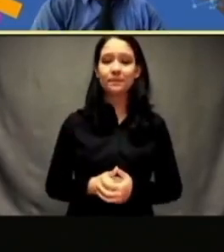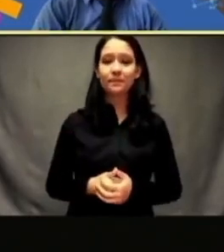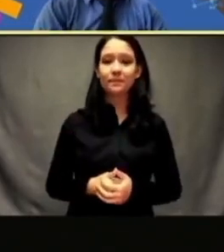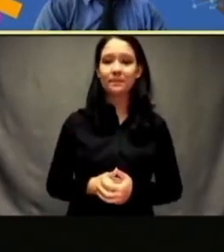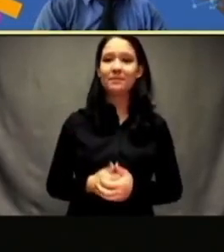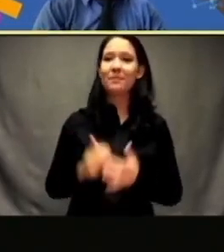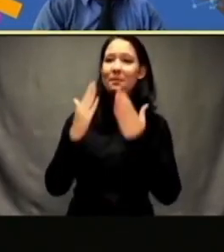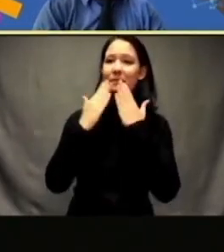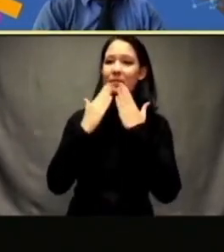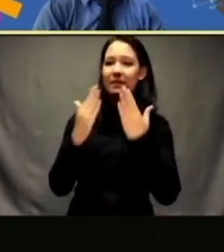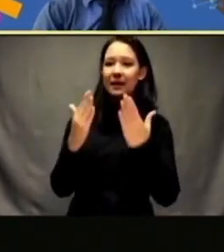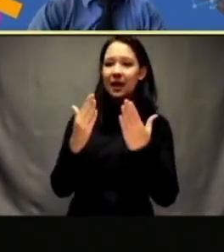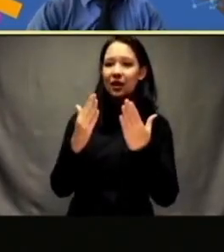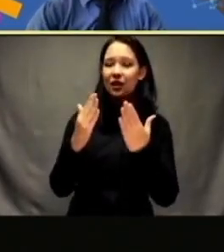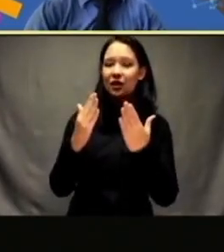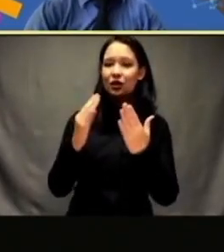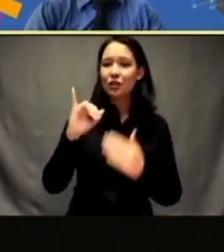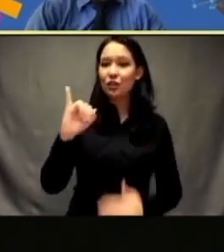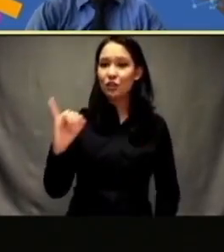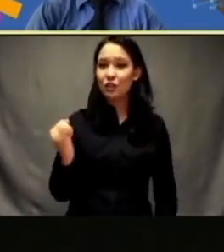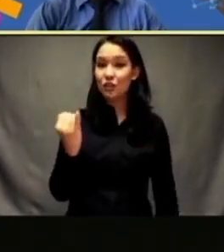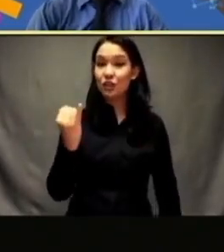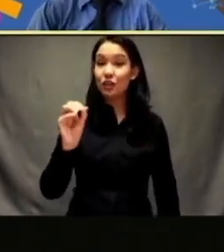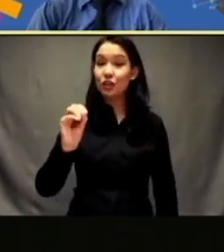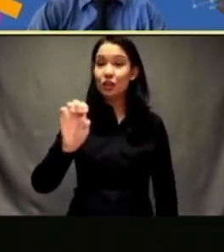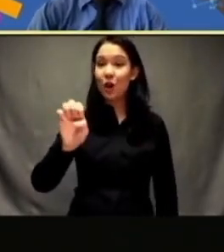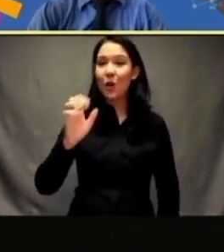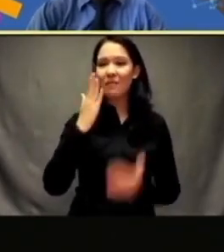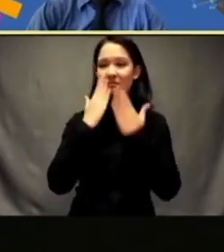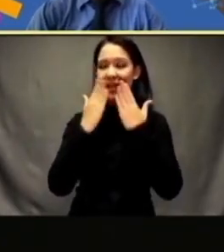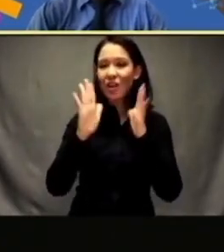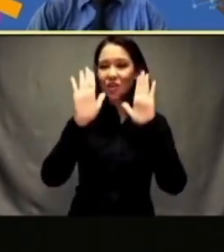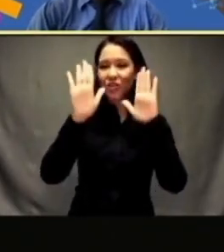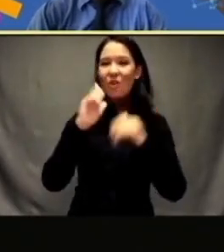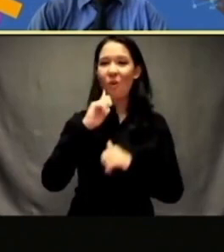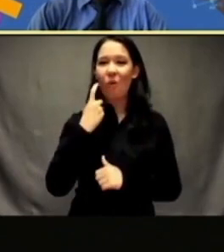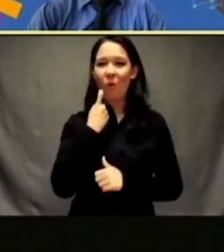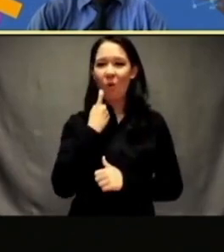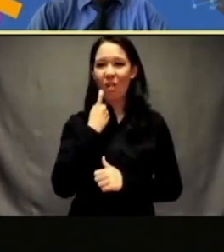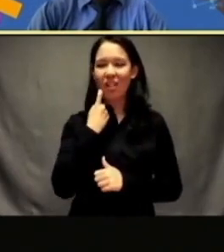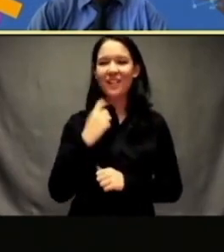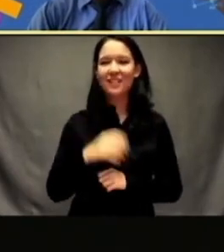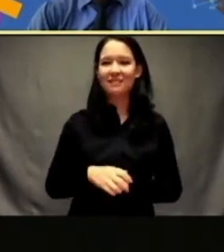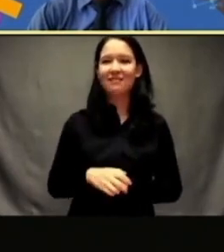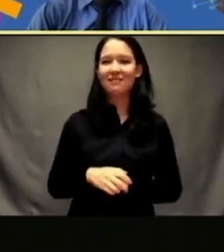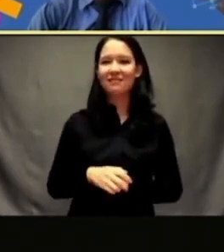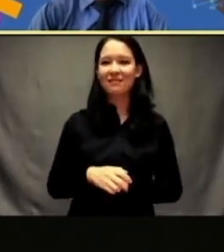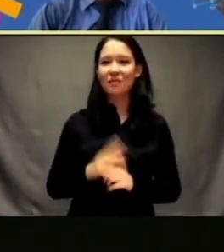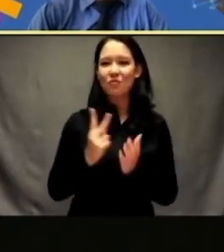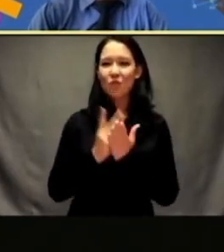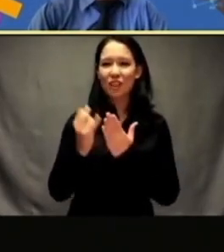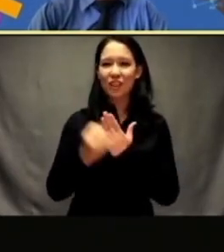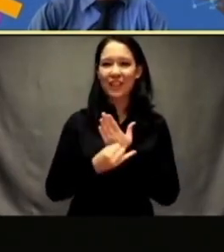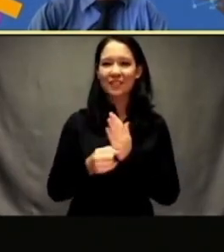thank you, Joel. Is it Joel? Thank you. That's a pretty very cool studio project.